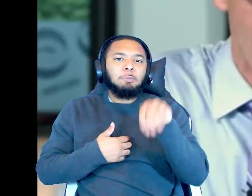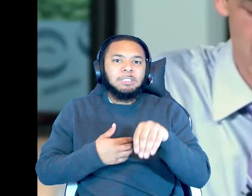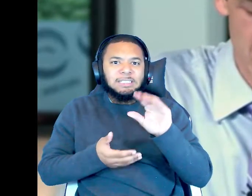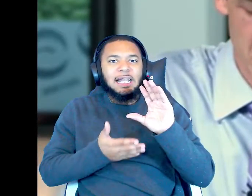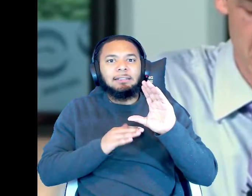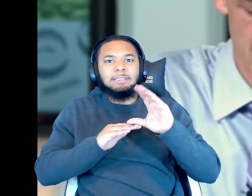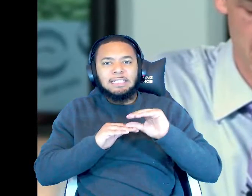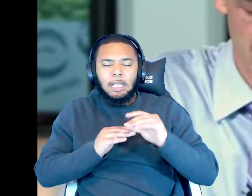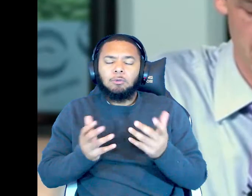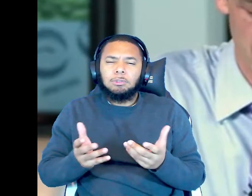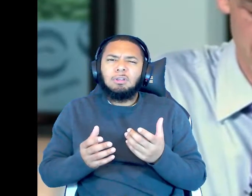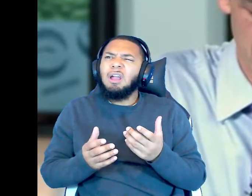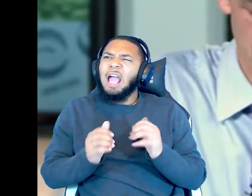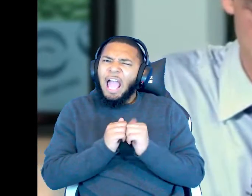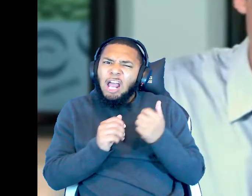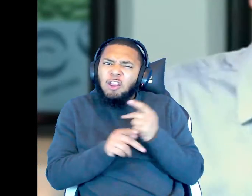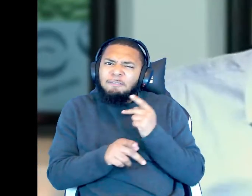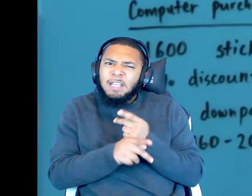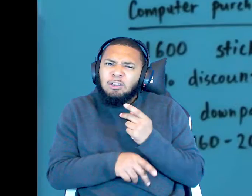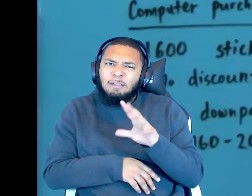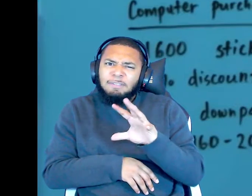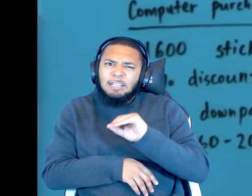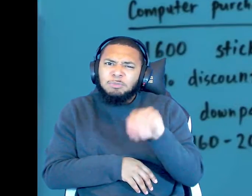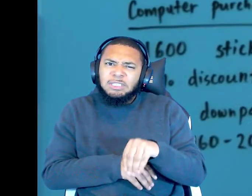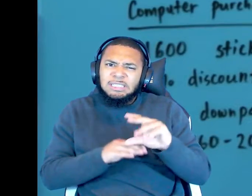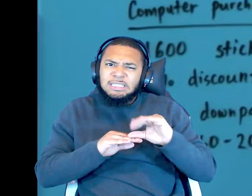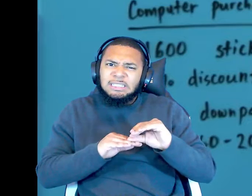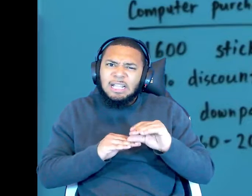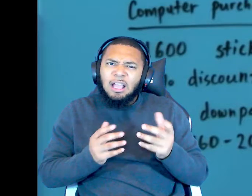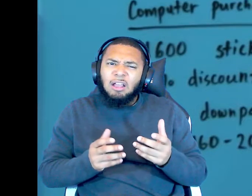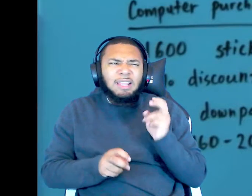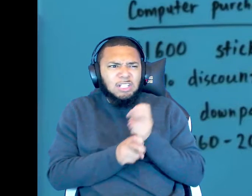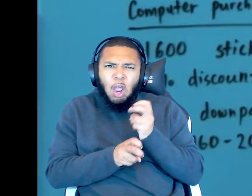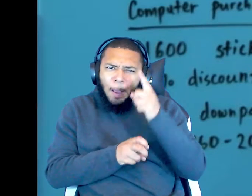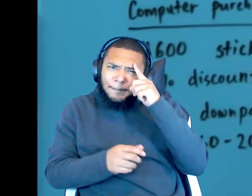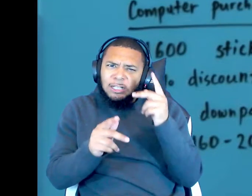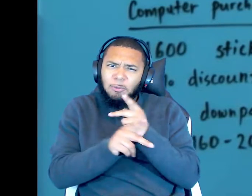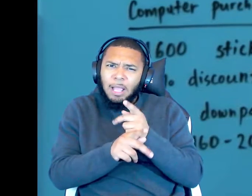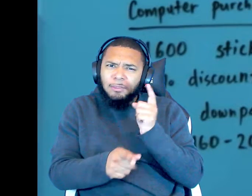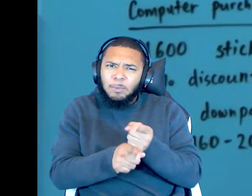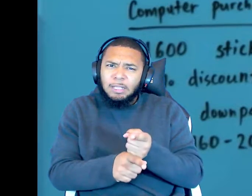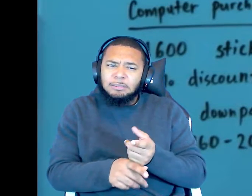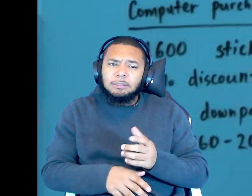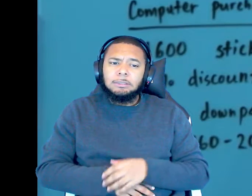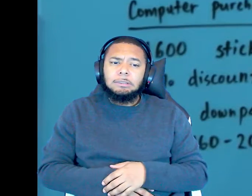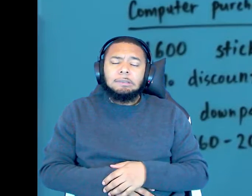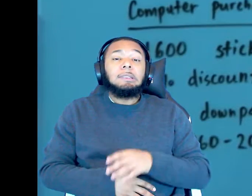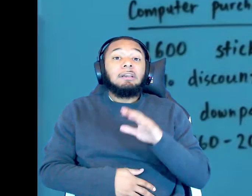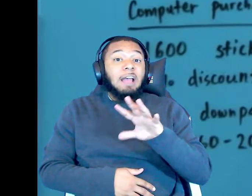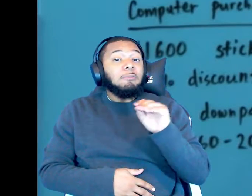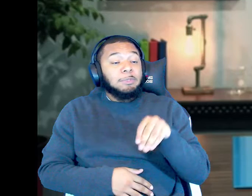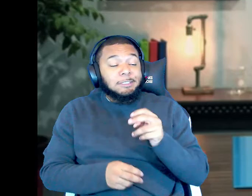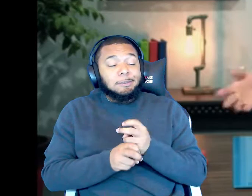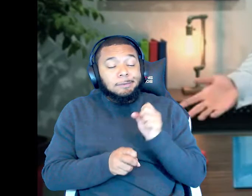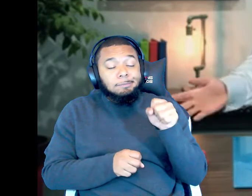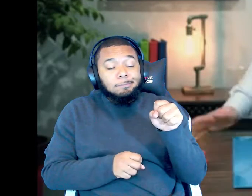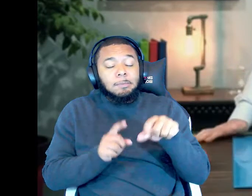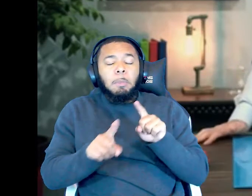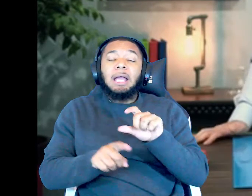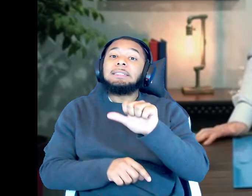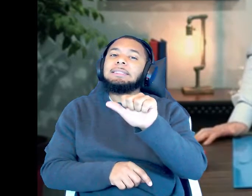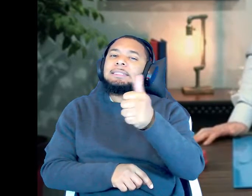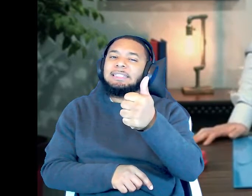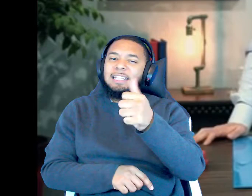hard. How are we going to do this with our mental math skills? Well, 5%, yeah, that might be more challenging to do, but